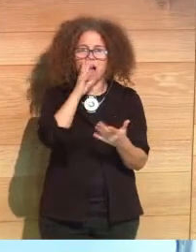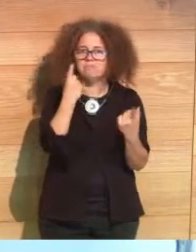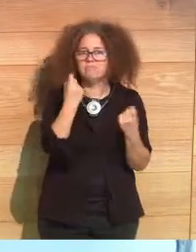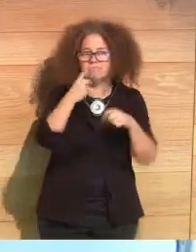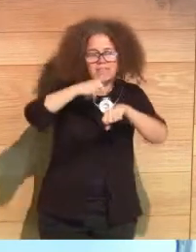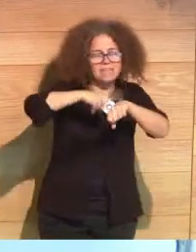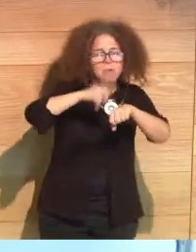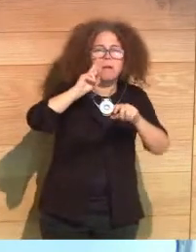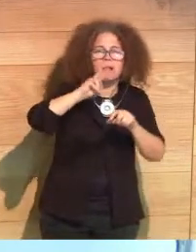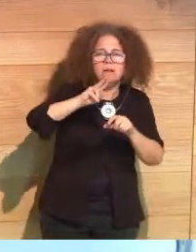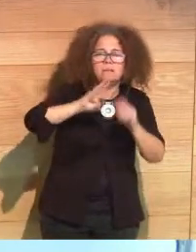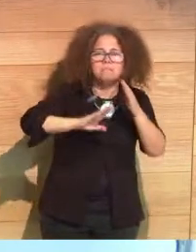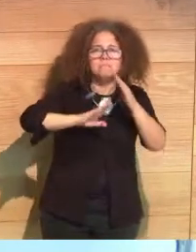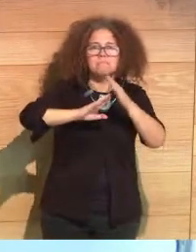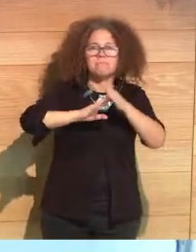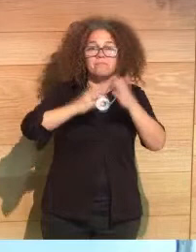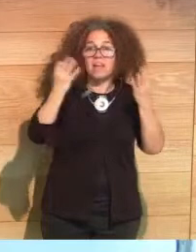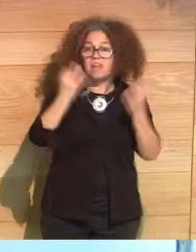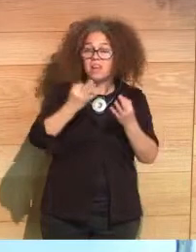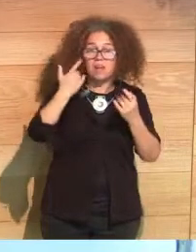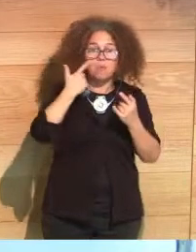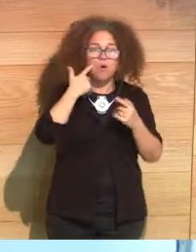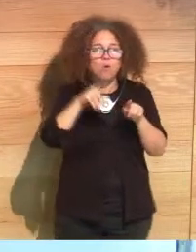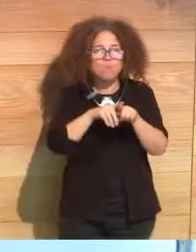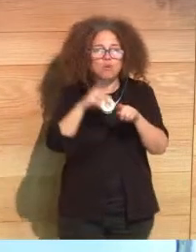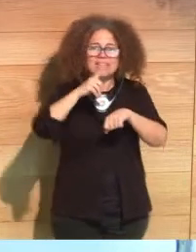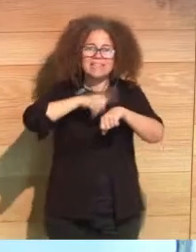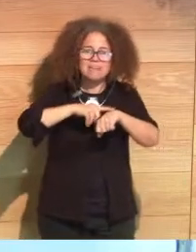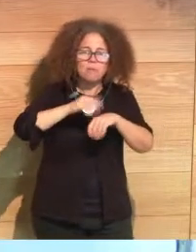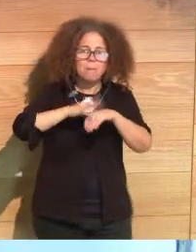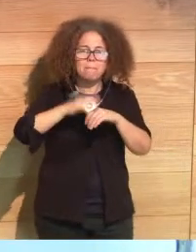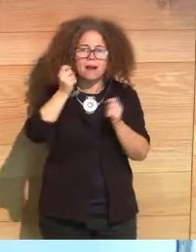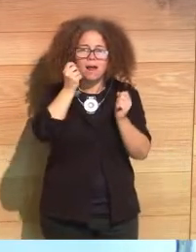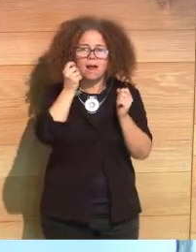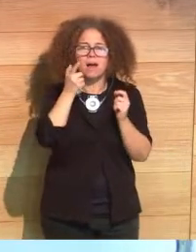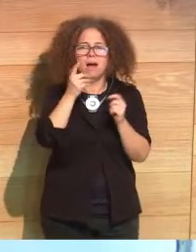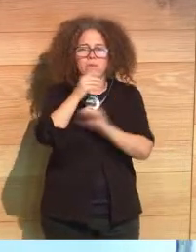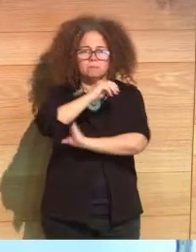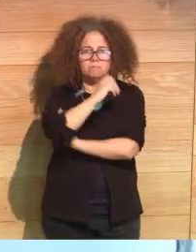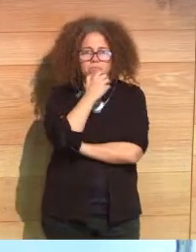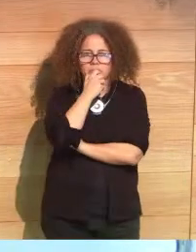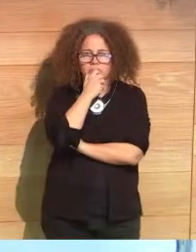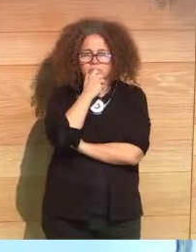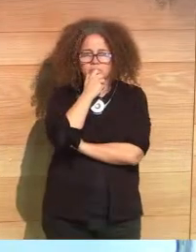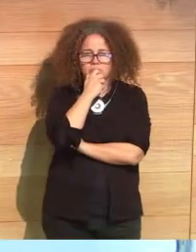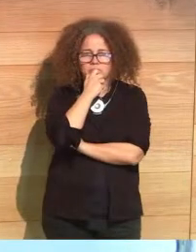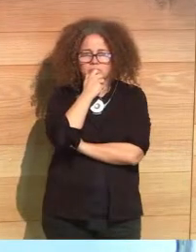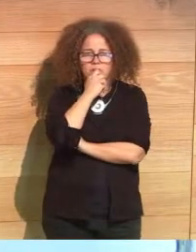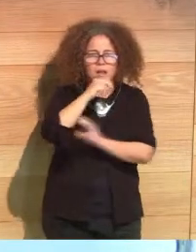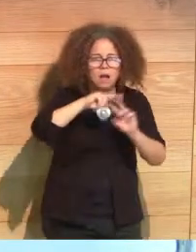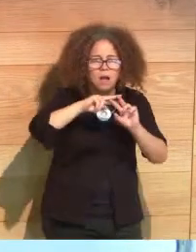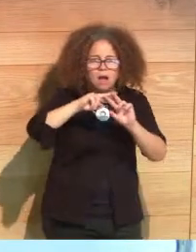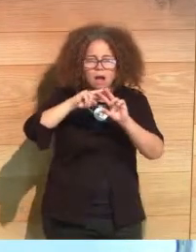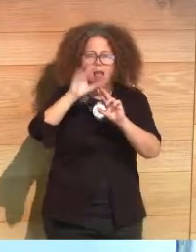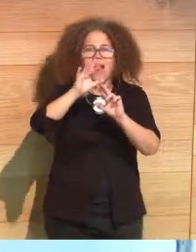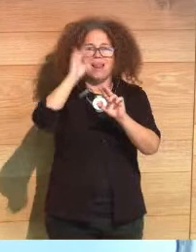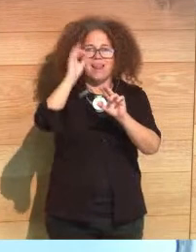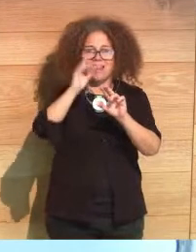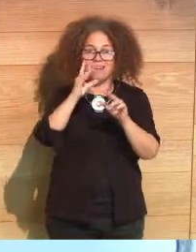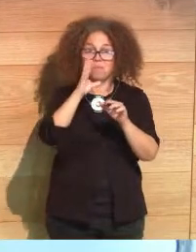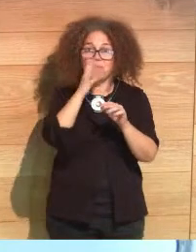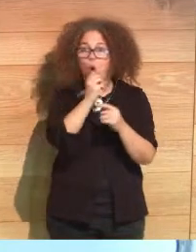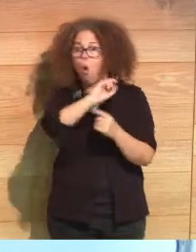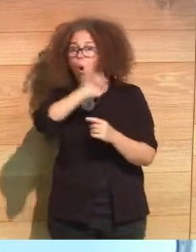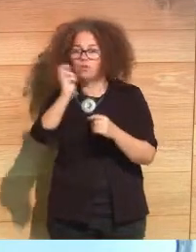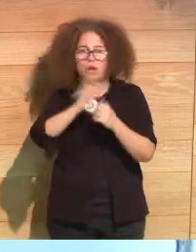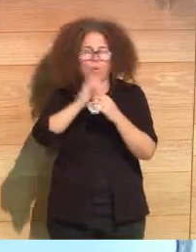you should take the time to discover. Some installations have a little bit more of wow, but sometimes you have